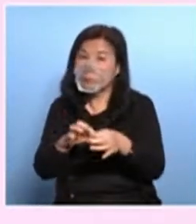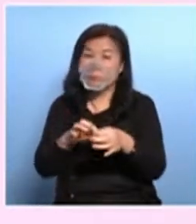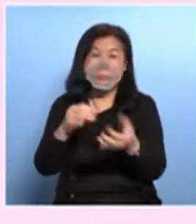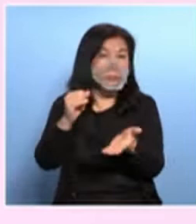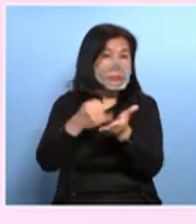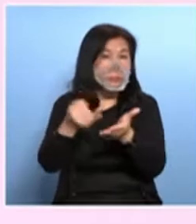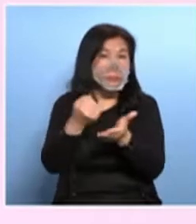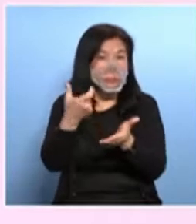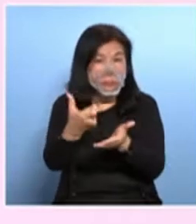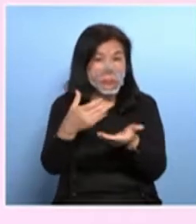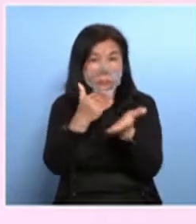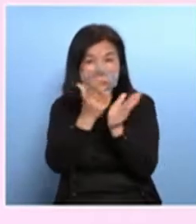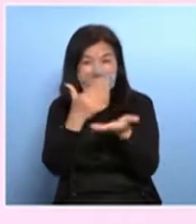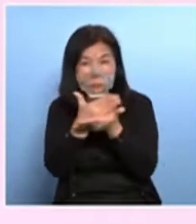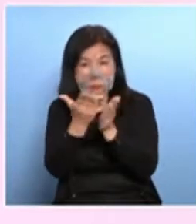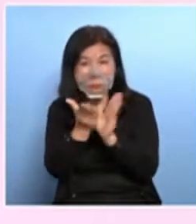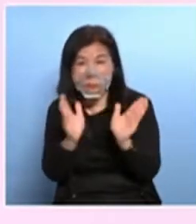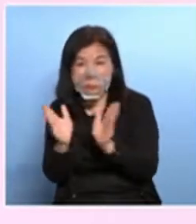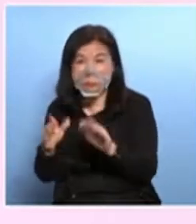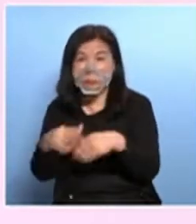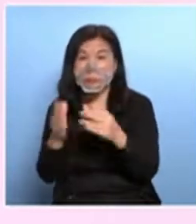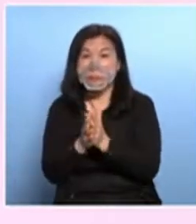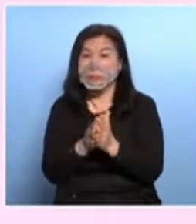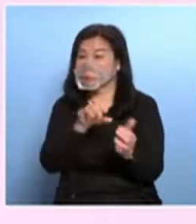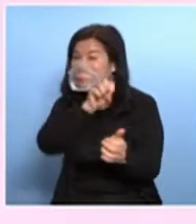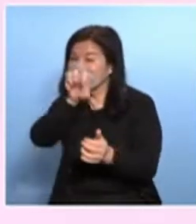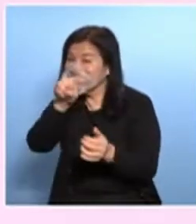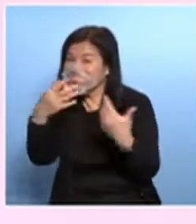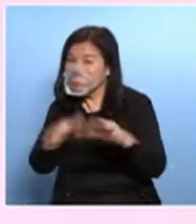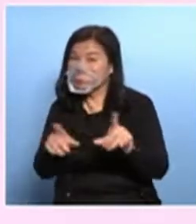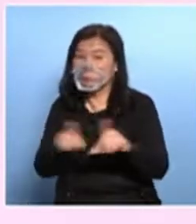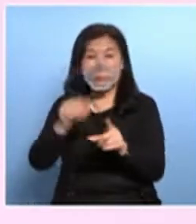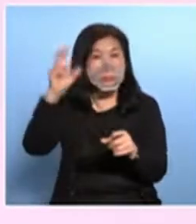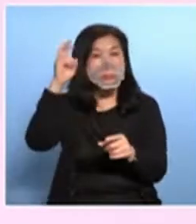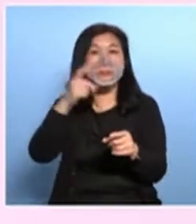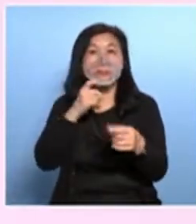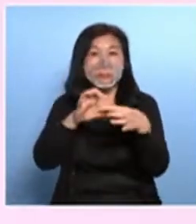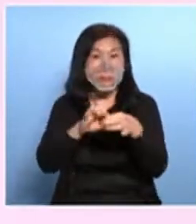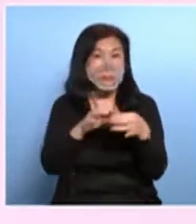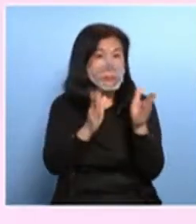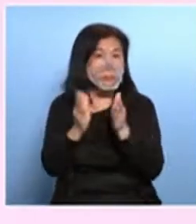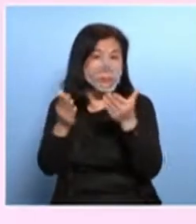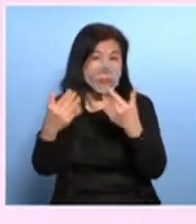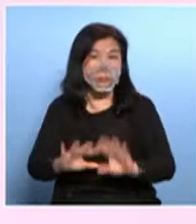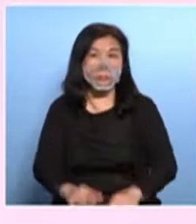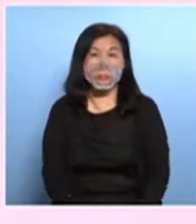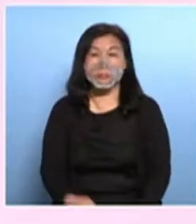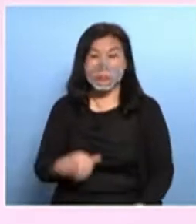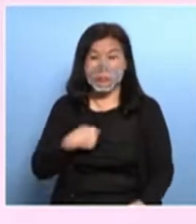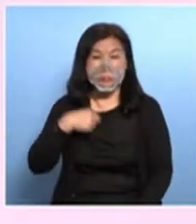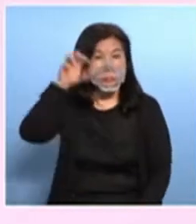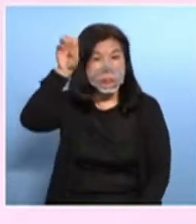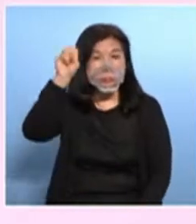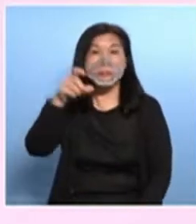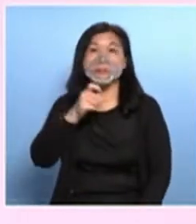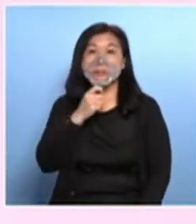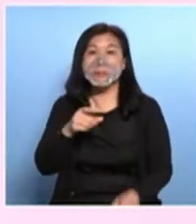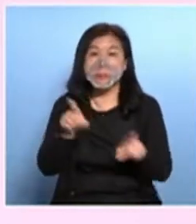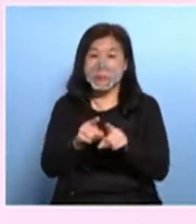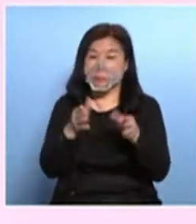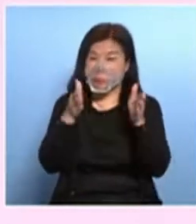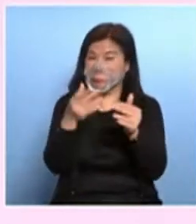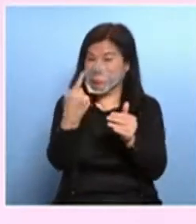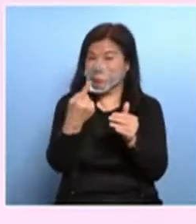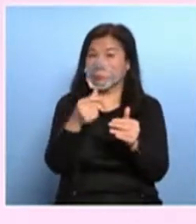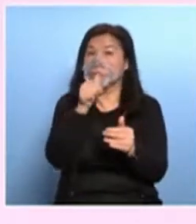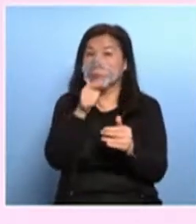family offices to establish a presence in Hong Kong. After discussing and examining the relevant arrangements with the asset management sector, we proposed to